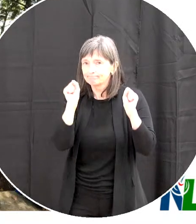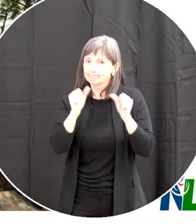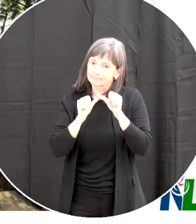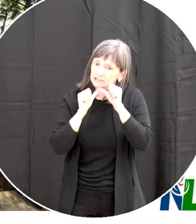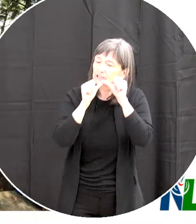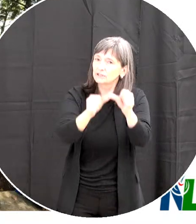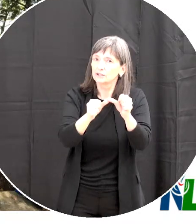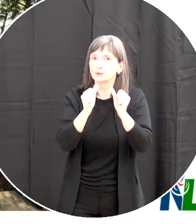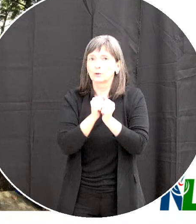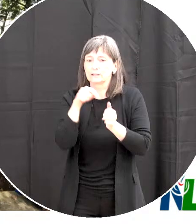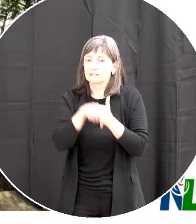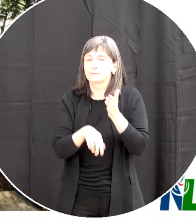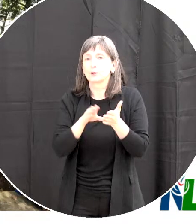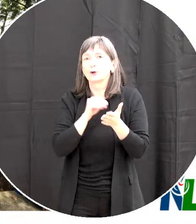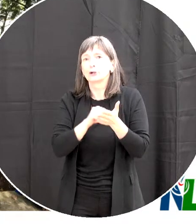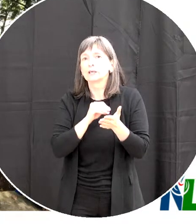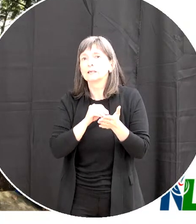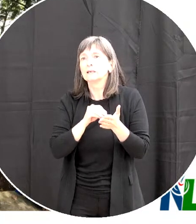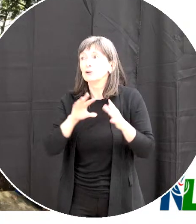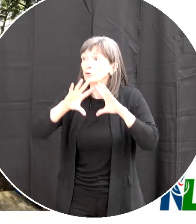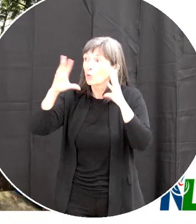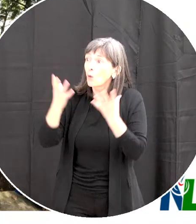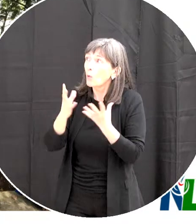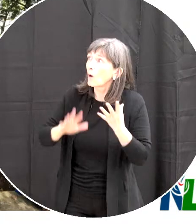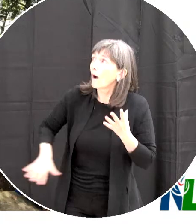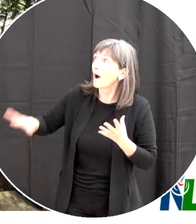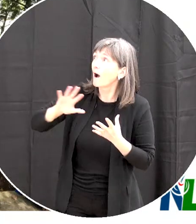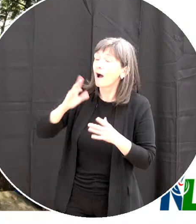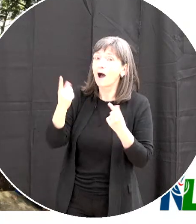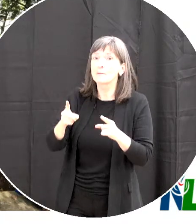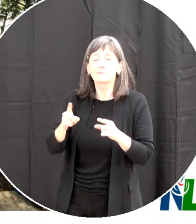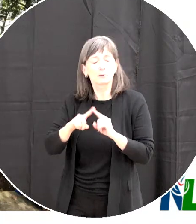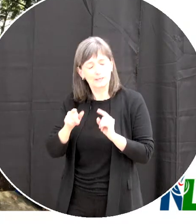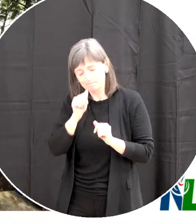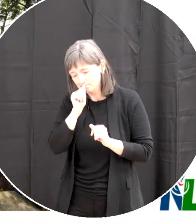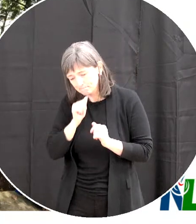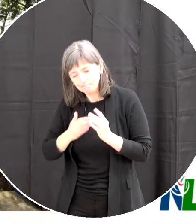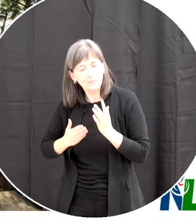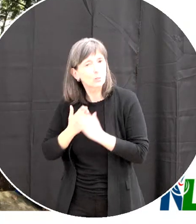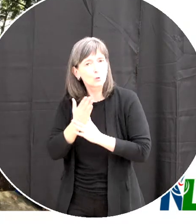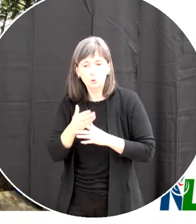of troubling conditions from the worldwide pandemic, but we've moved forward.